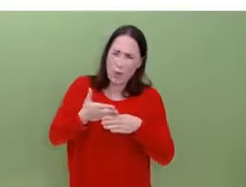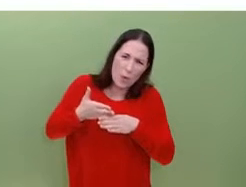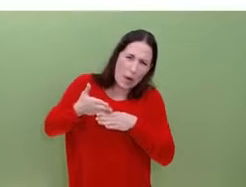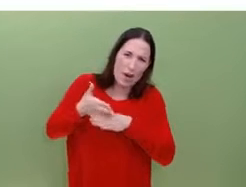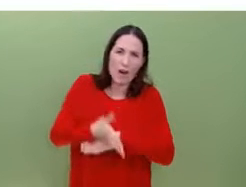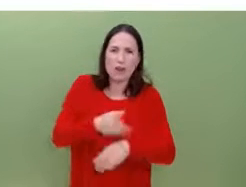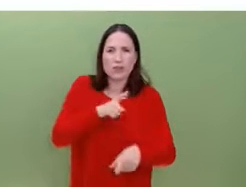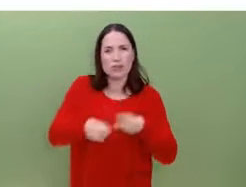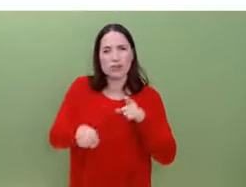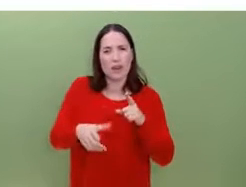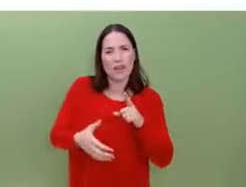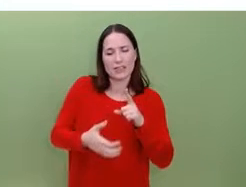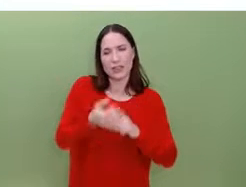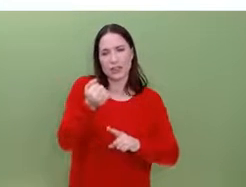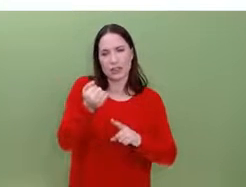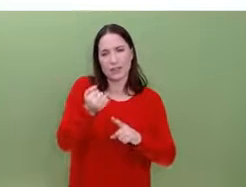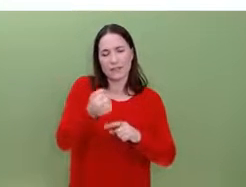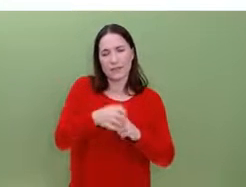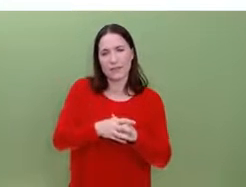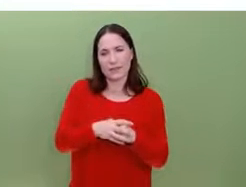achieve this. And